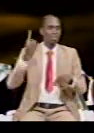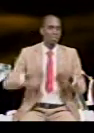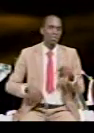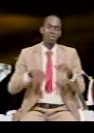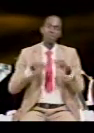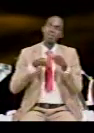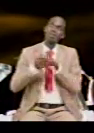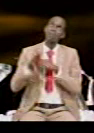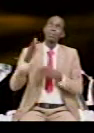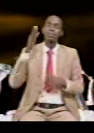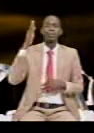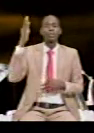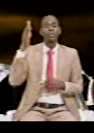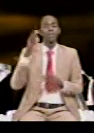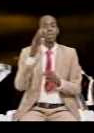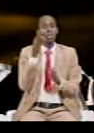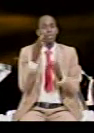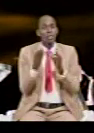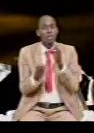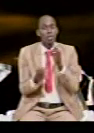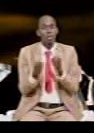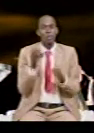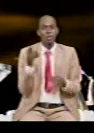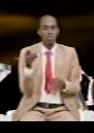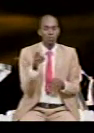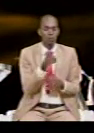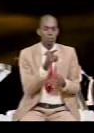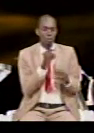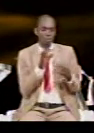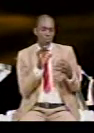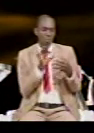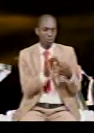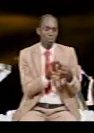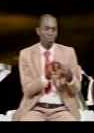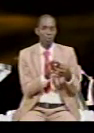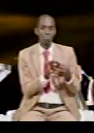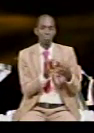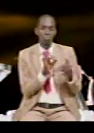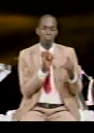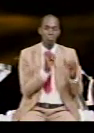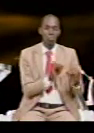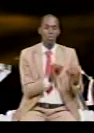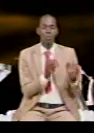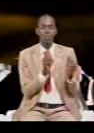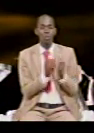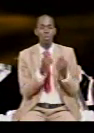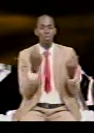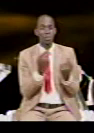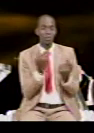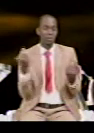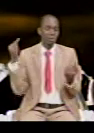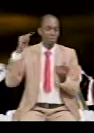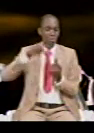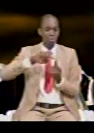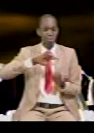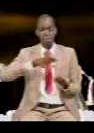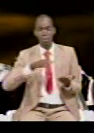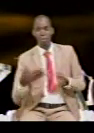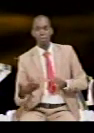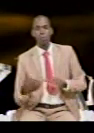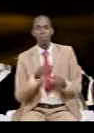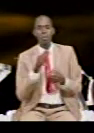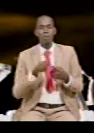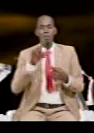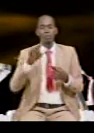there. If you cling to sin till death, when you draw your latest